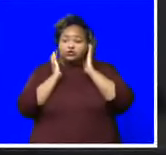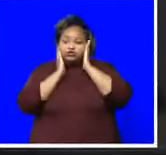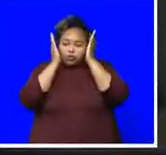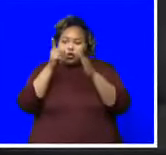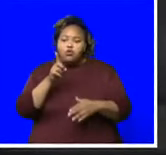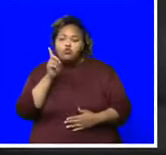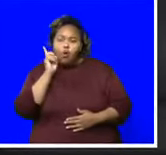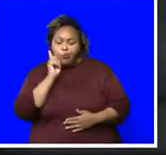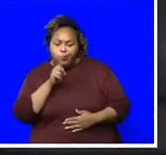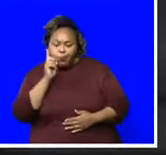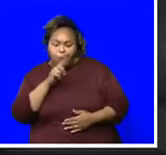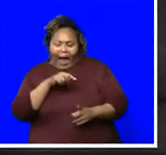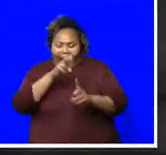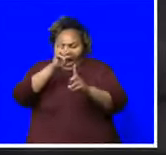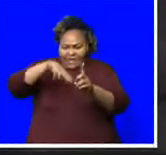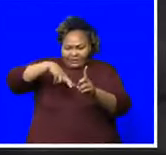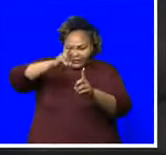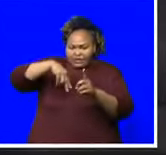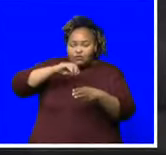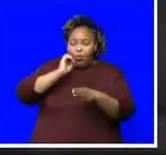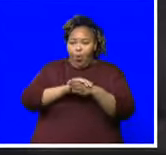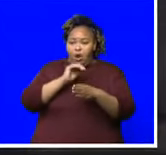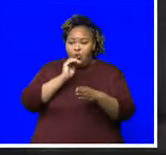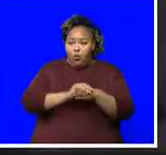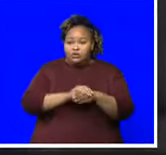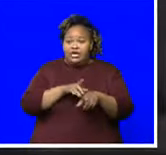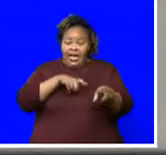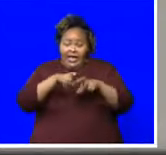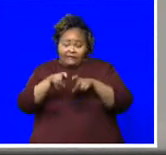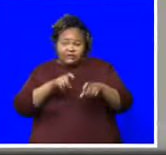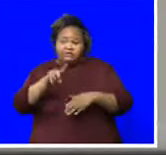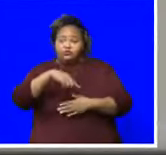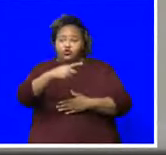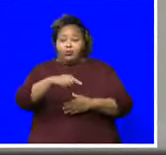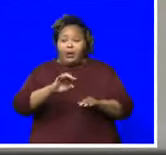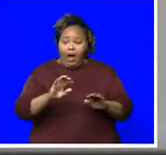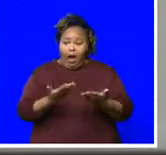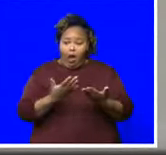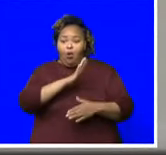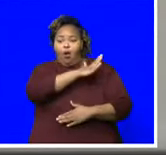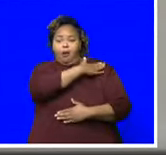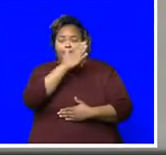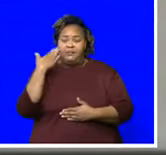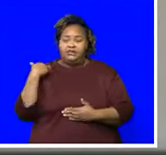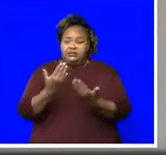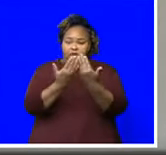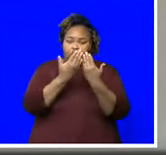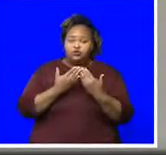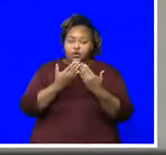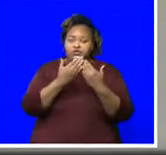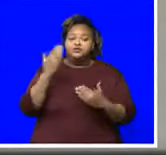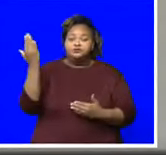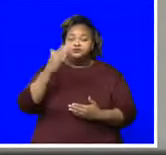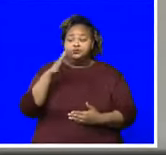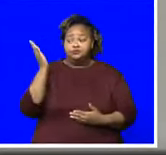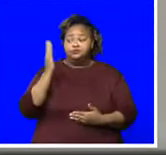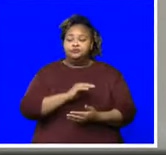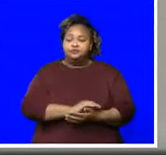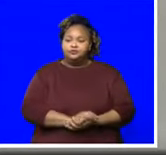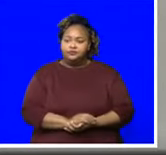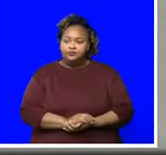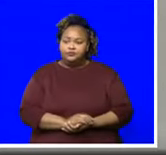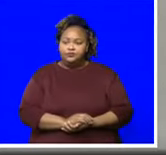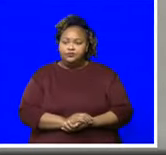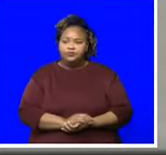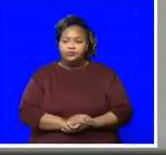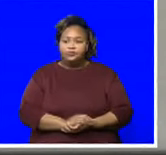yini lokhu kuvetwe indvuna yetemfundo Lady Howard The outcomes of the engagements with the Department of Basic